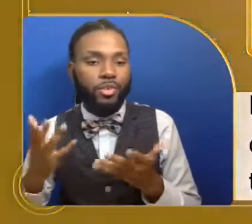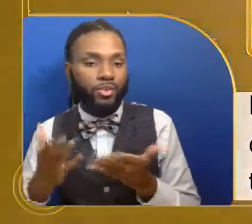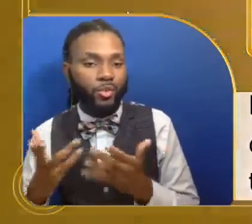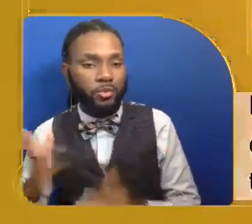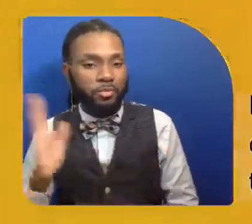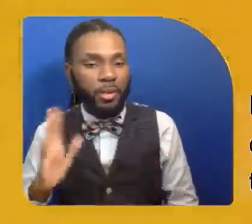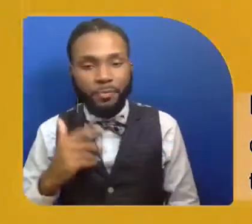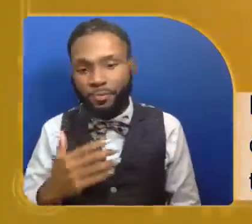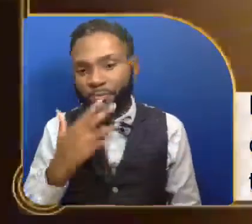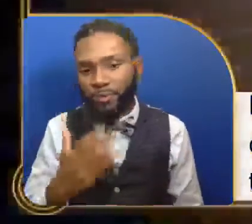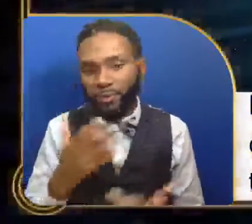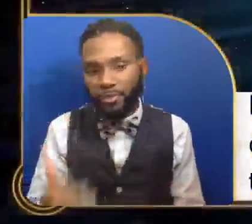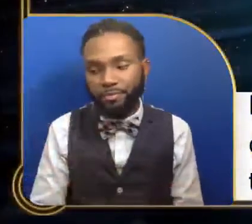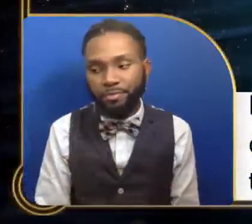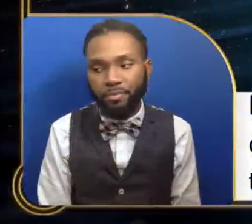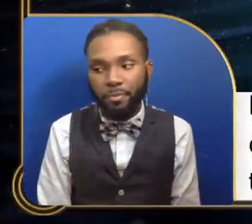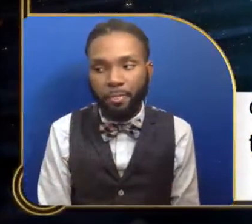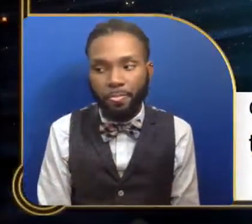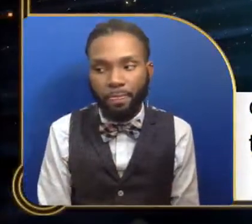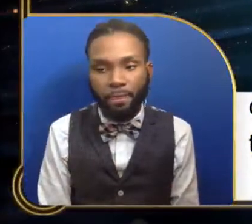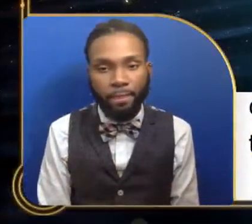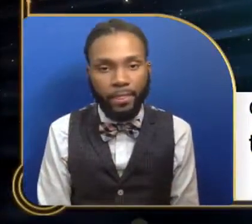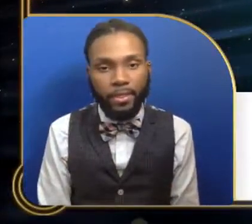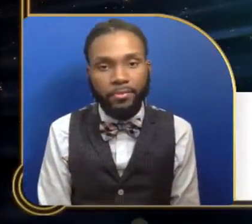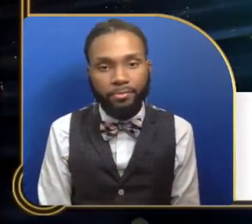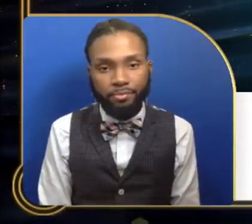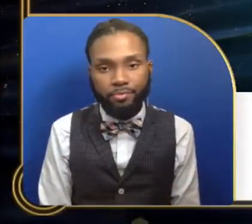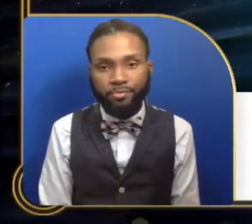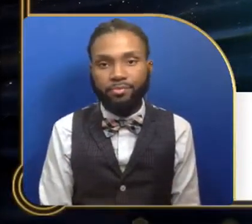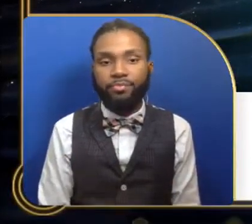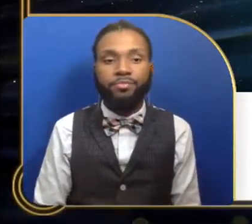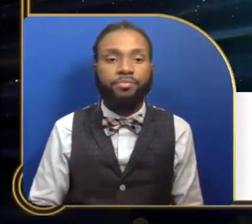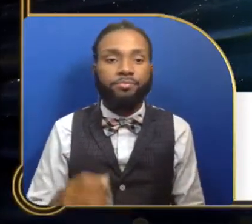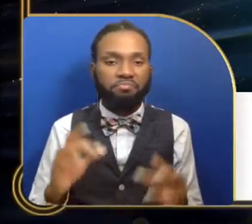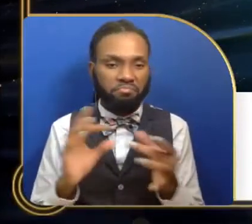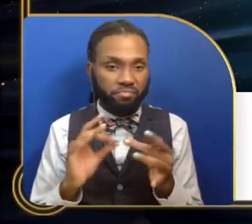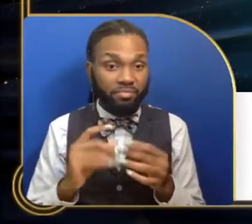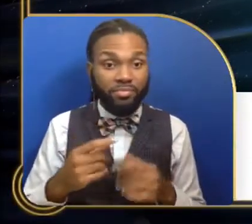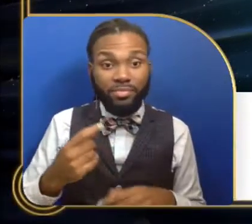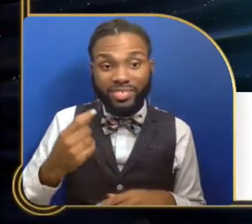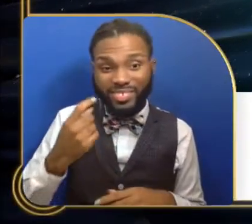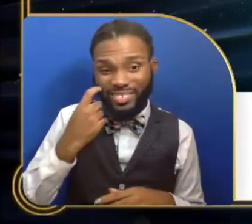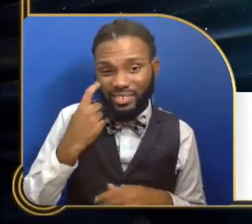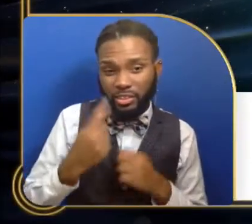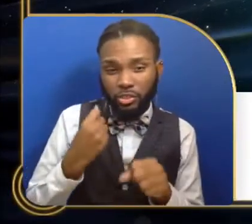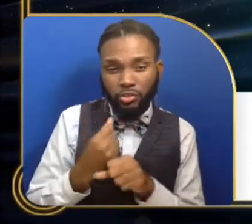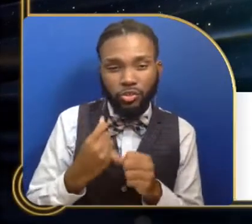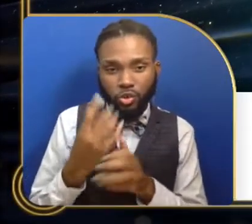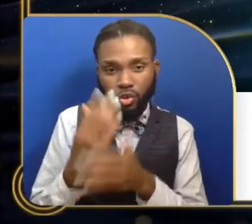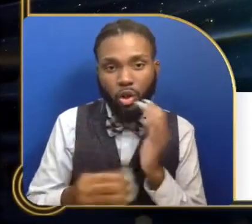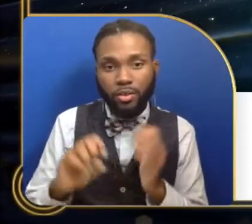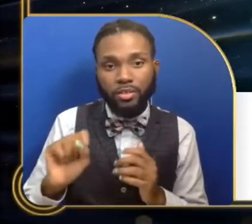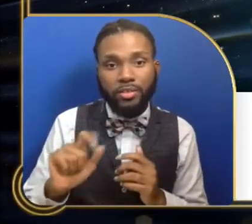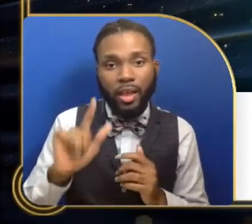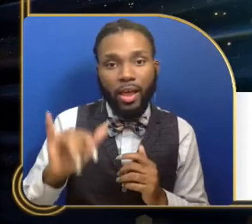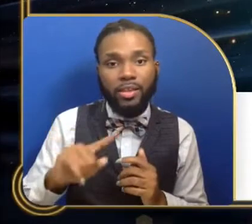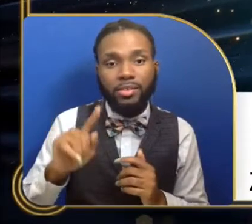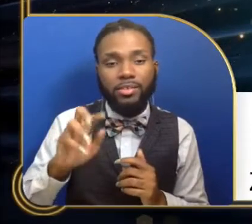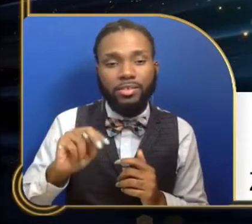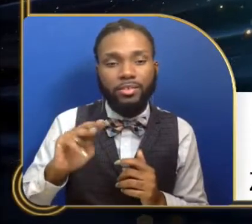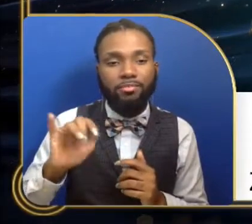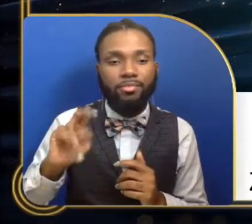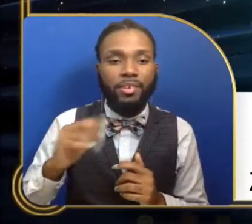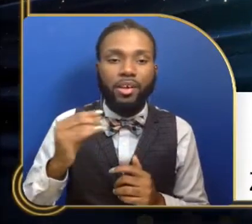you very much. Earlier this year, we sadly lost Sally Zinman and her loving spirit. Thankfully,